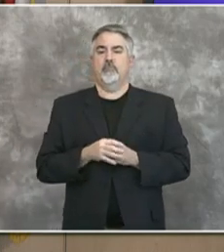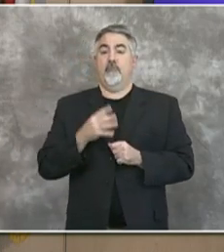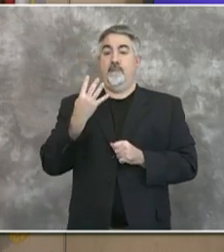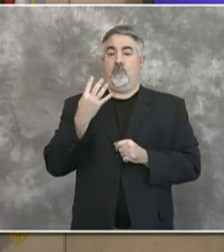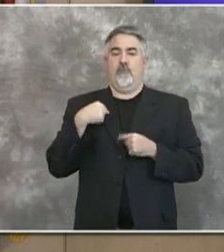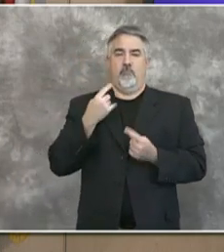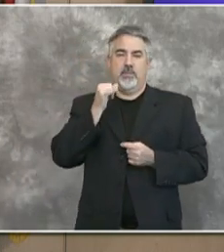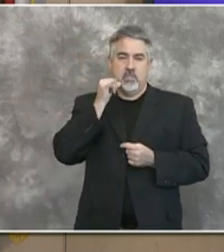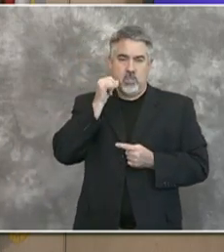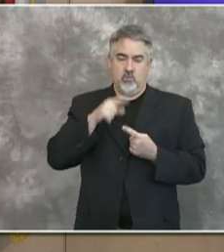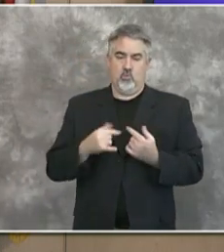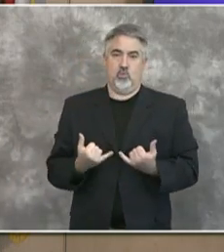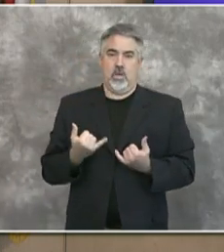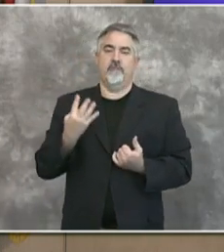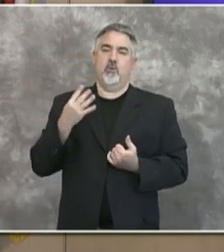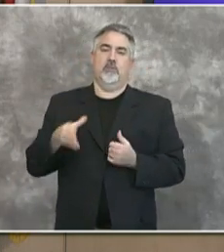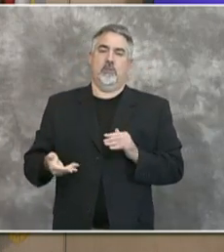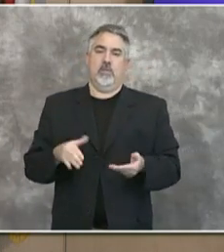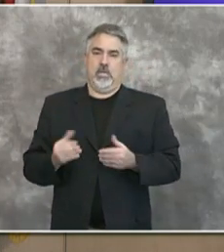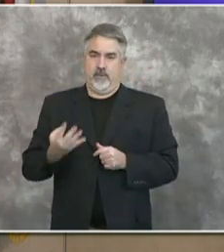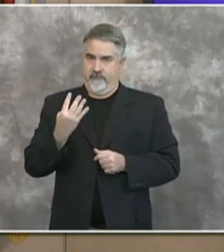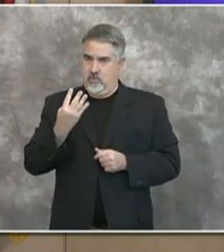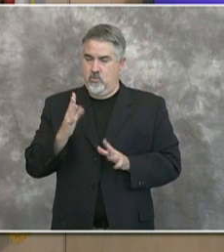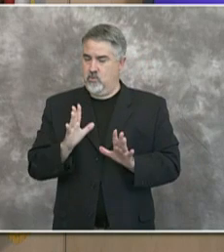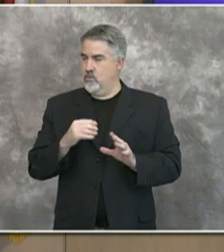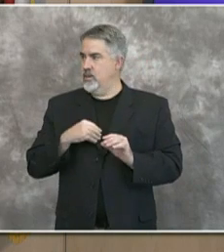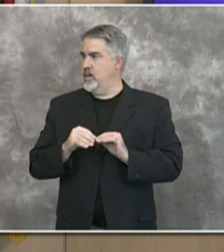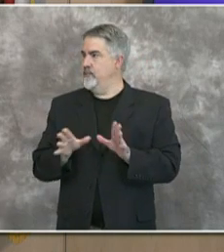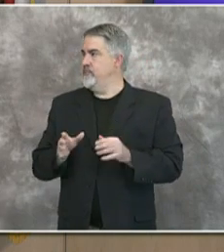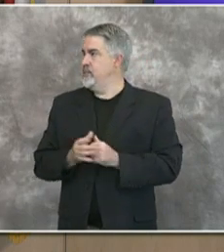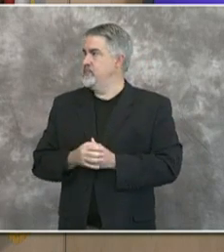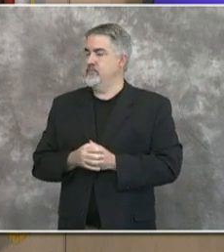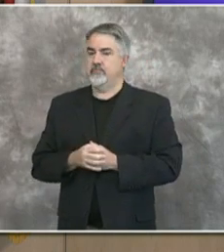today. With that, let's go to the next question.